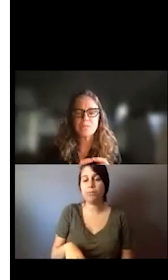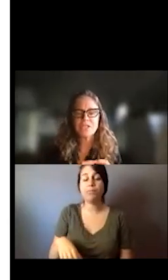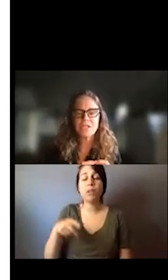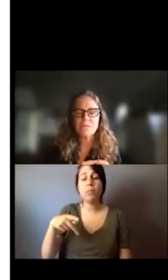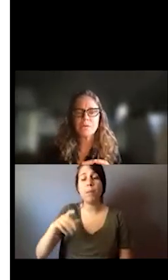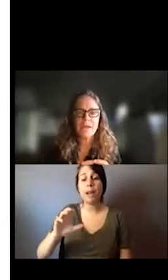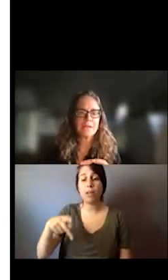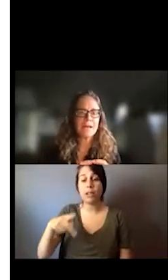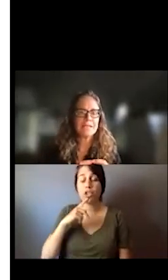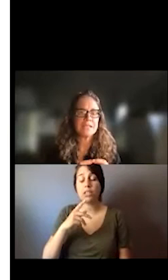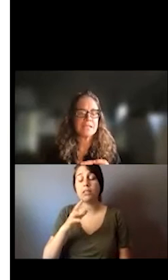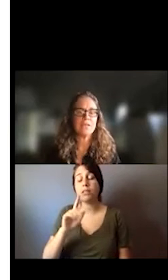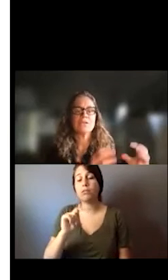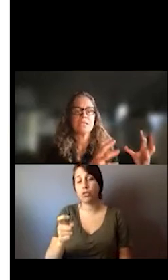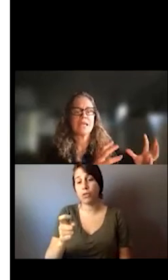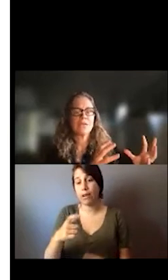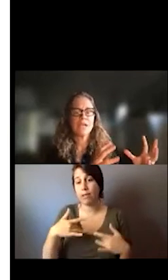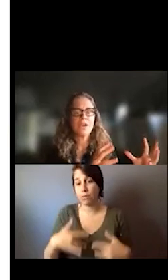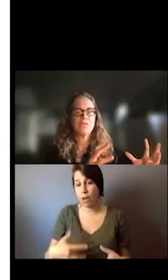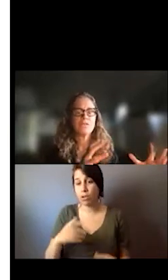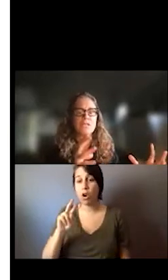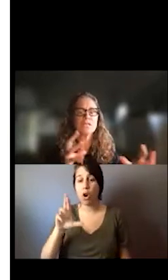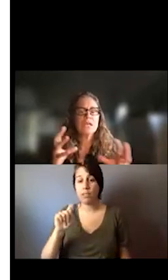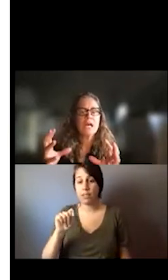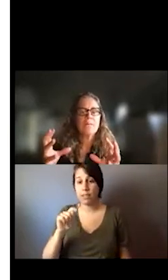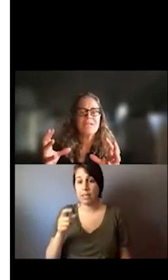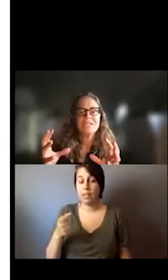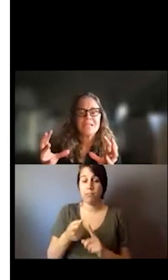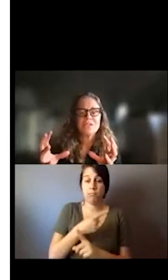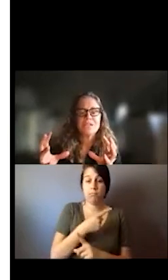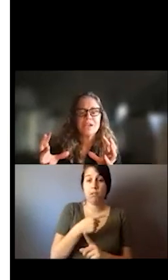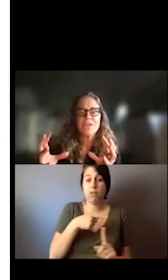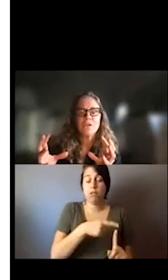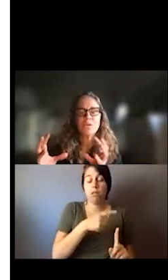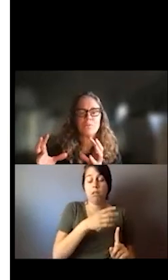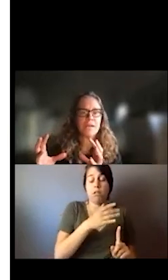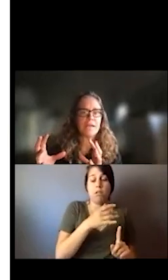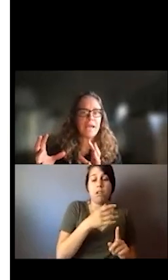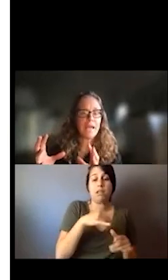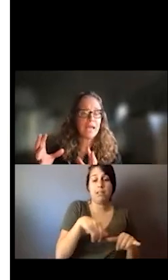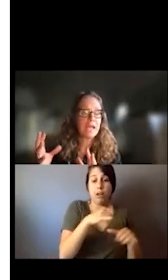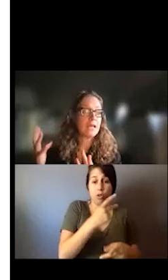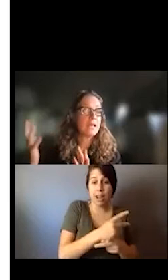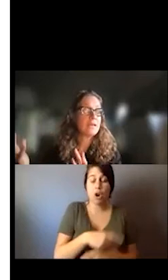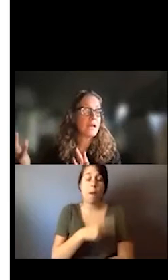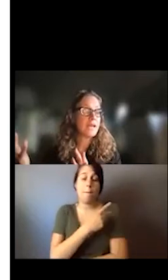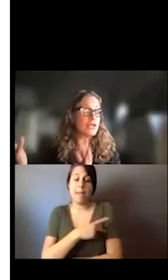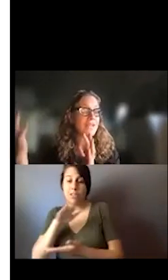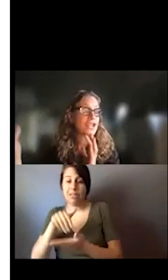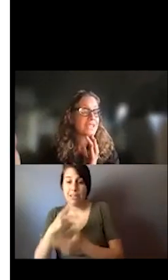clinicians treating depression were randomized to either standard care versus a patient-centered care that incorporated